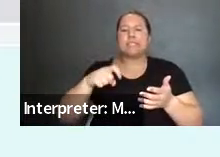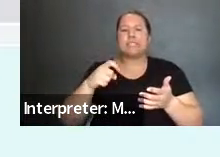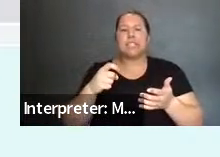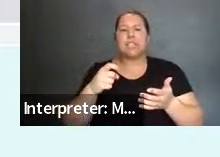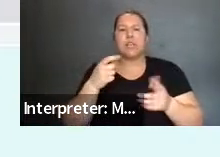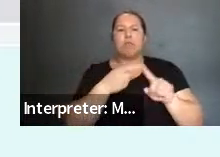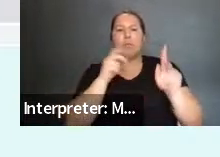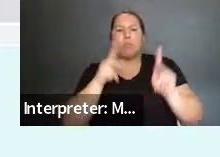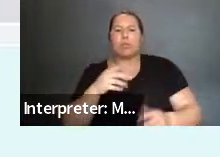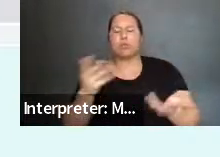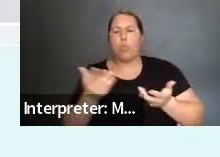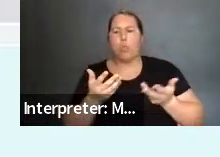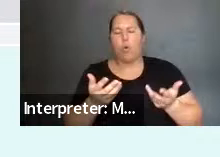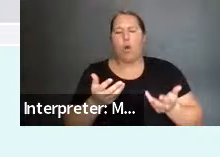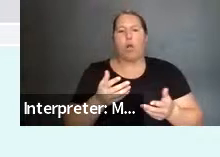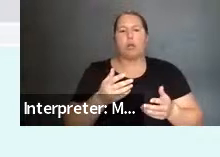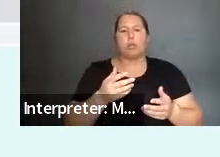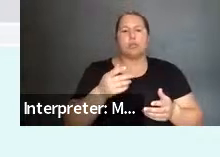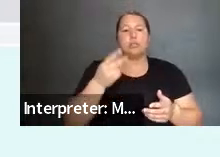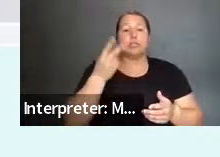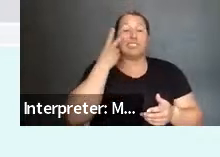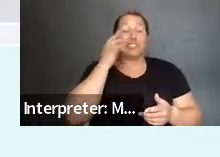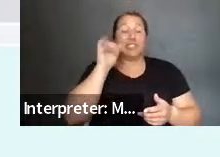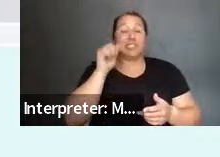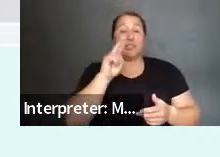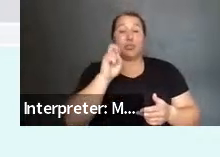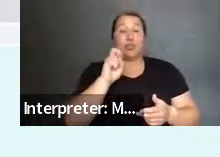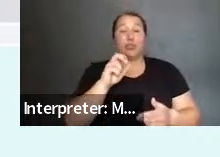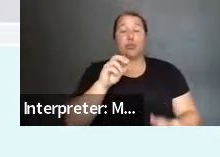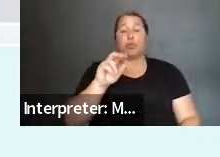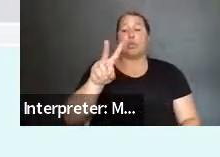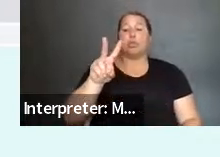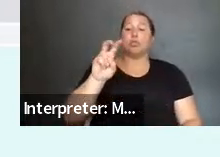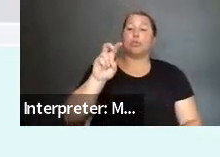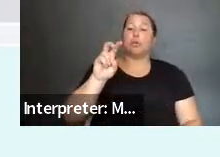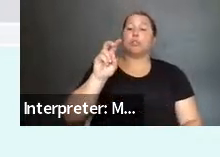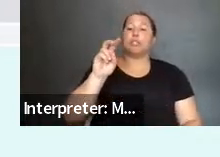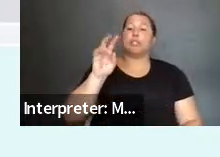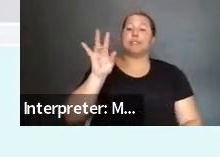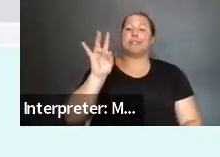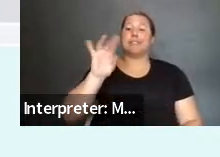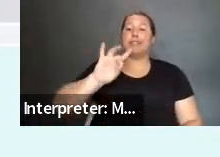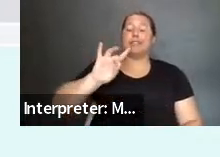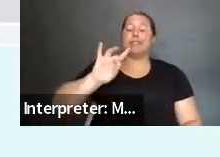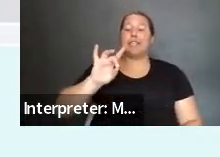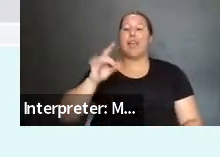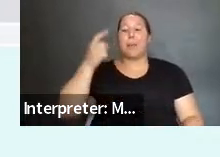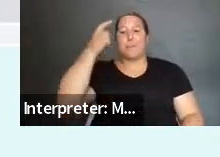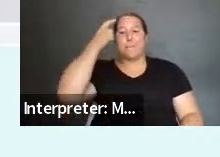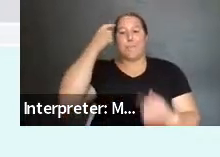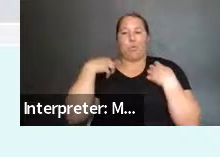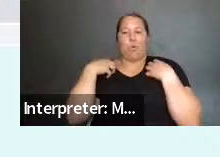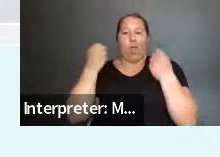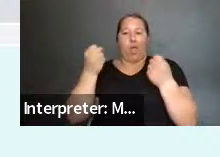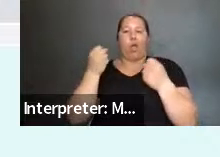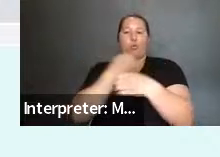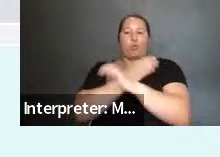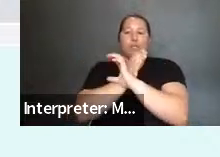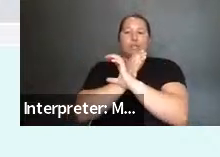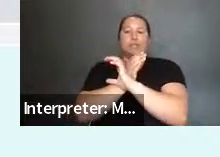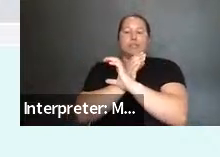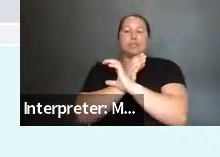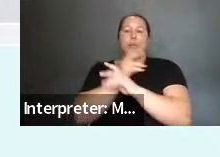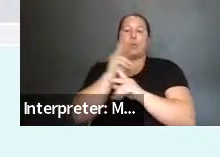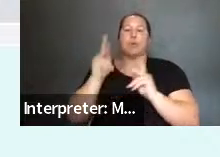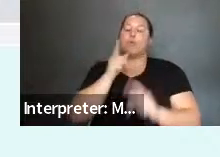there were 270 of the calls for the month of June were mental health crises. Those were our residents that were experiencing